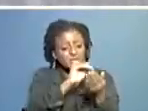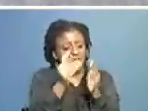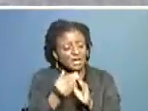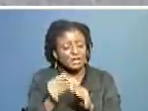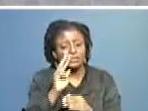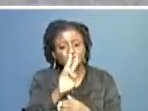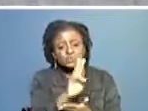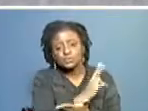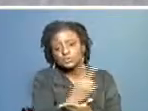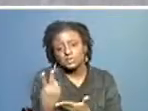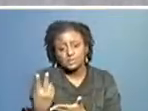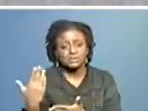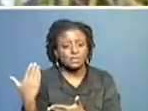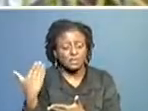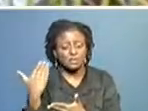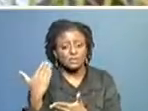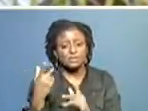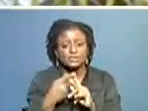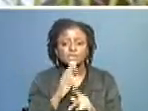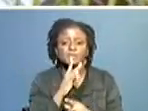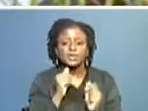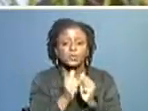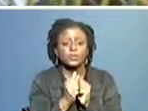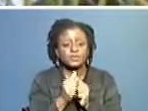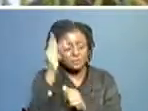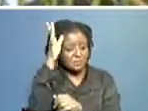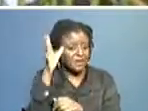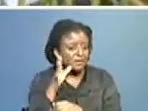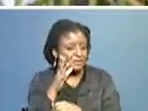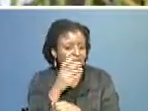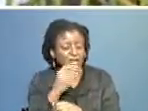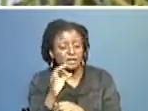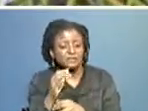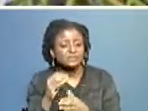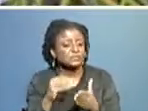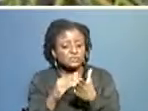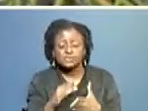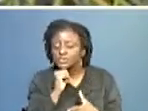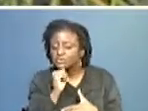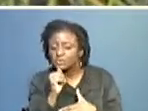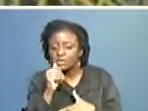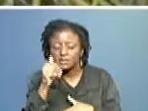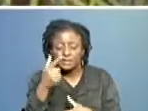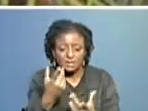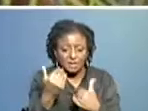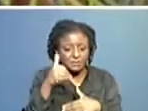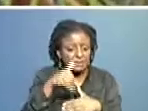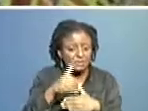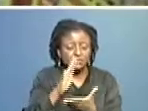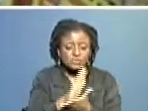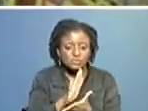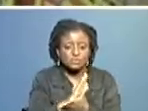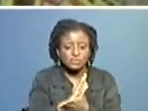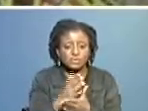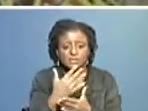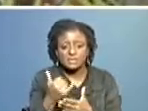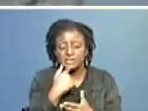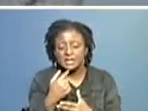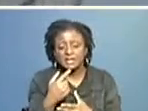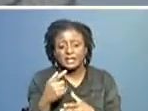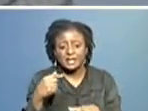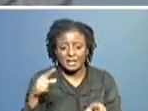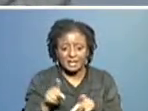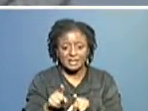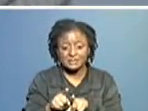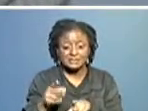initiative to speak with parents of delinquent students. Still, says chief of the religious body, they have some concerns.